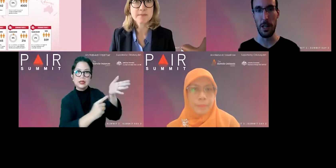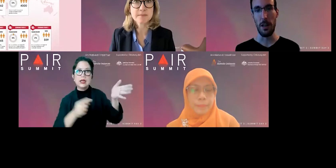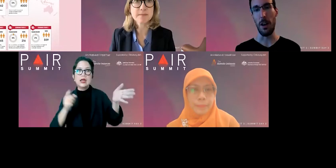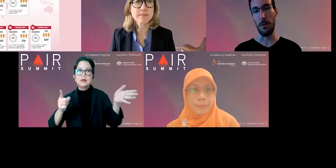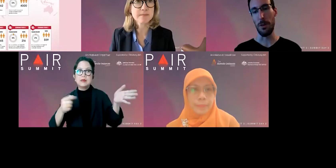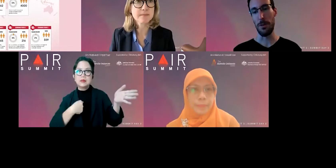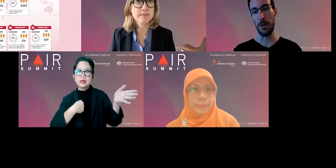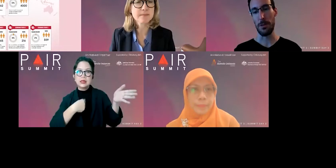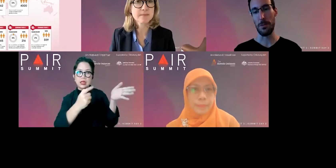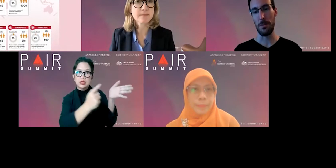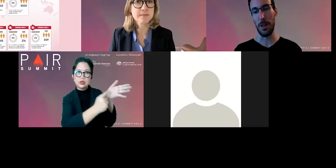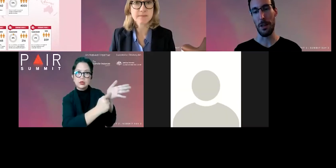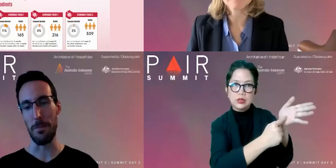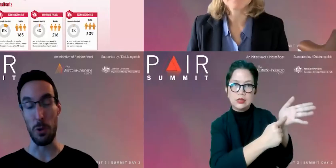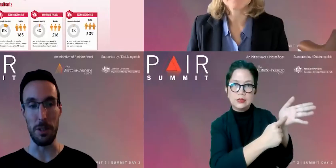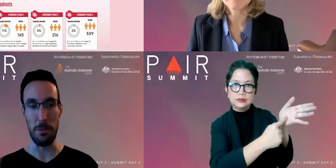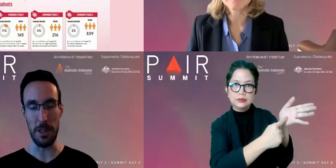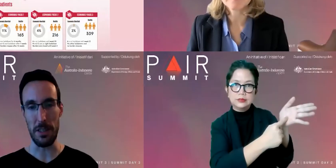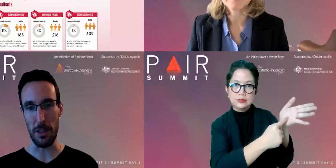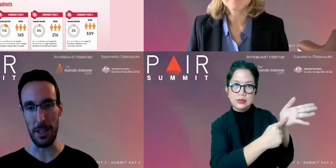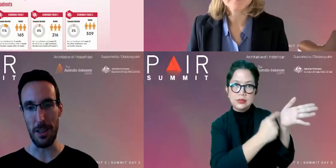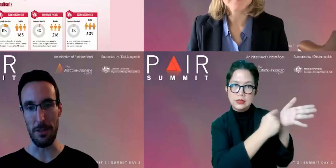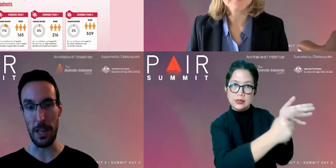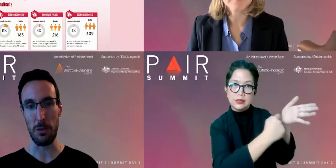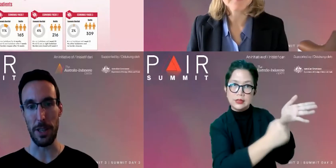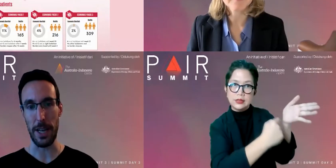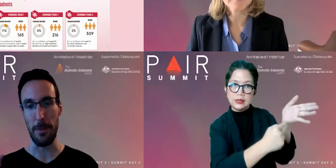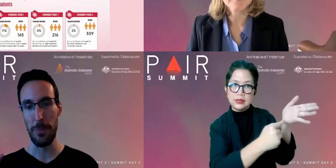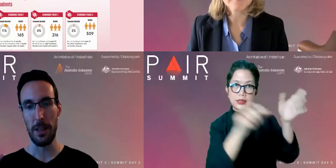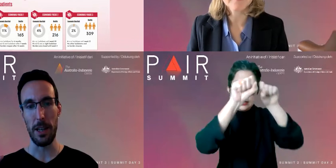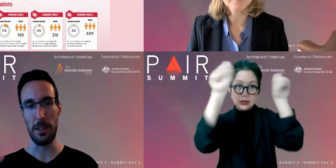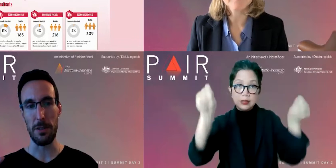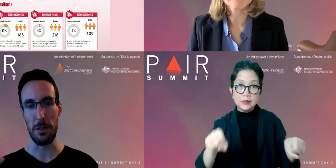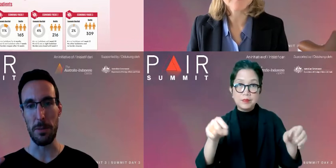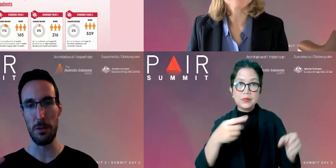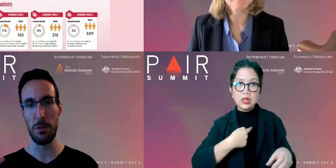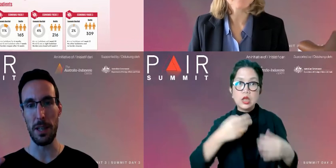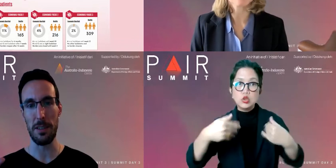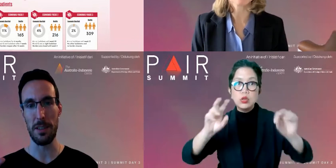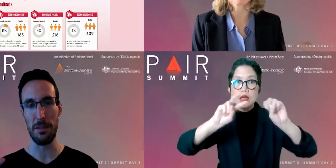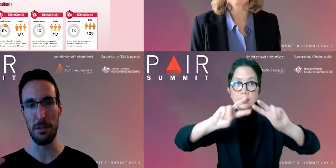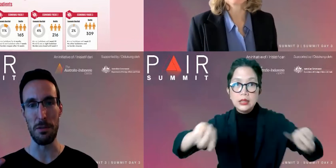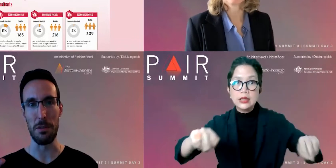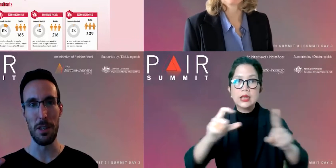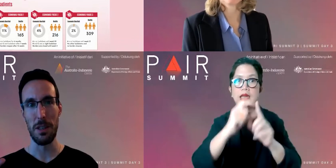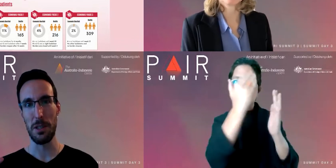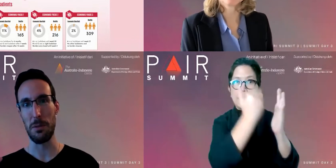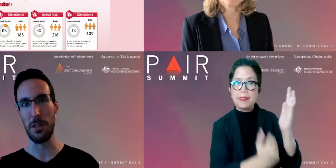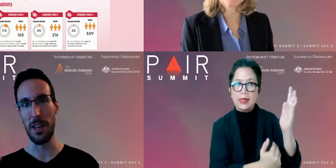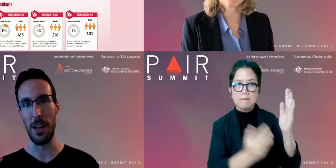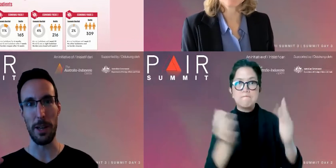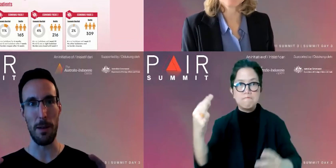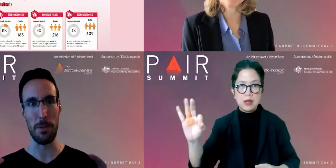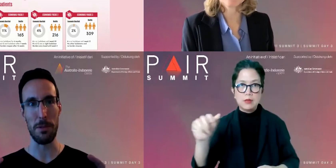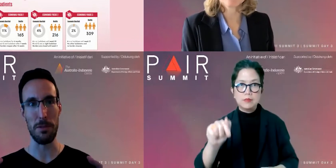scenario? We thought, so we did the study on the actual data, and it's just a bit too sensitive to